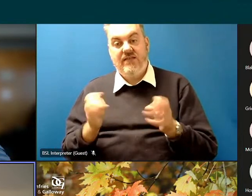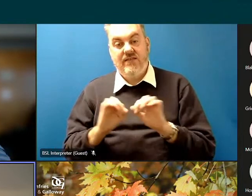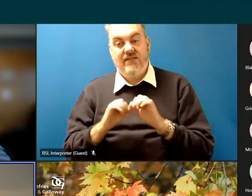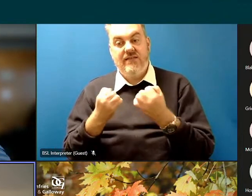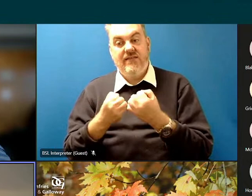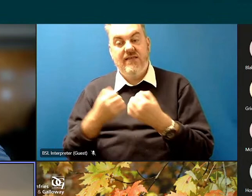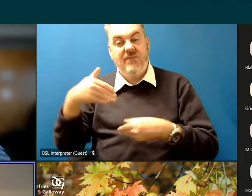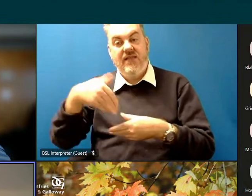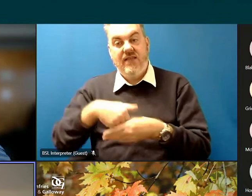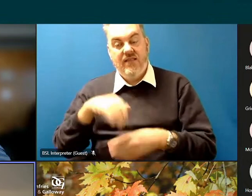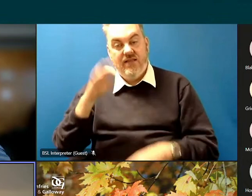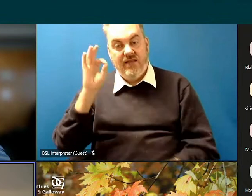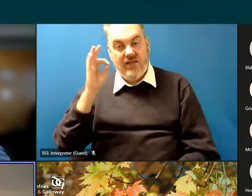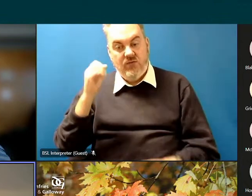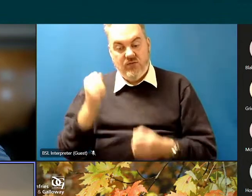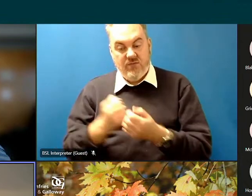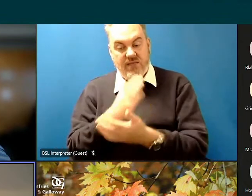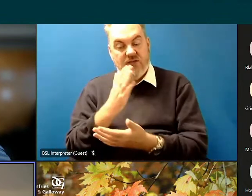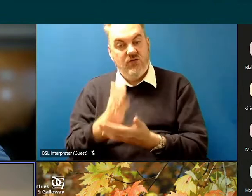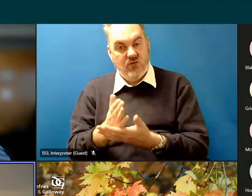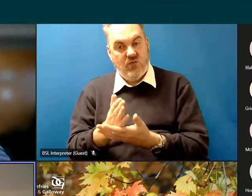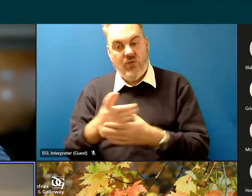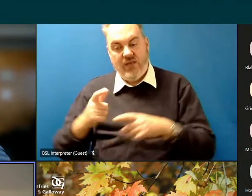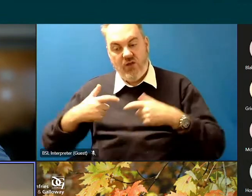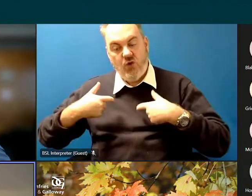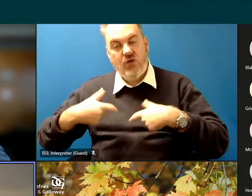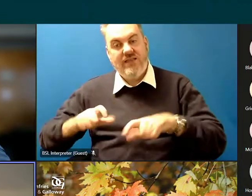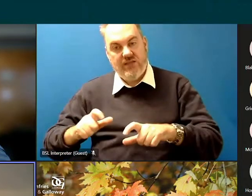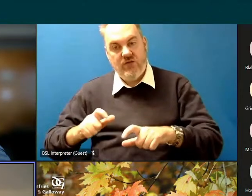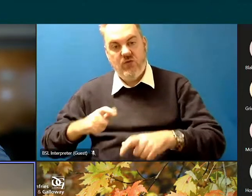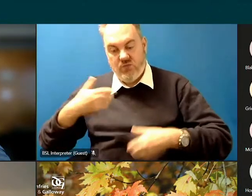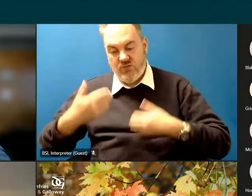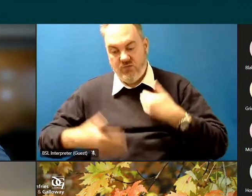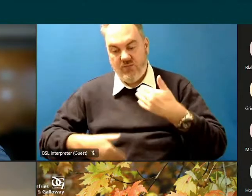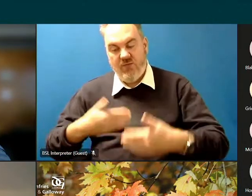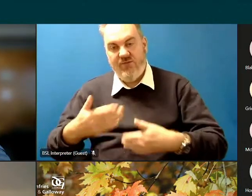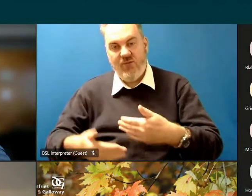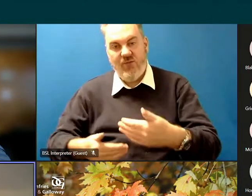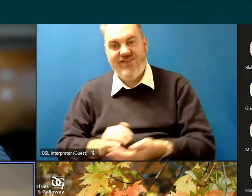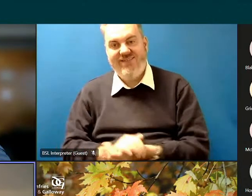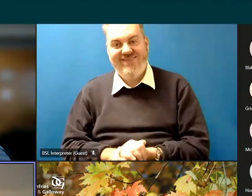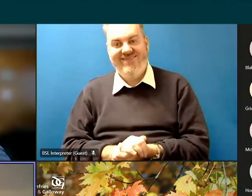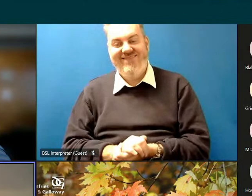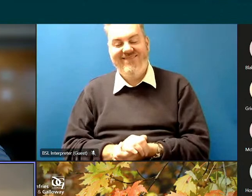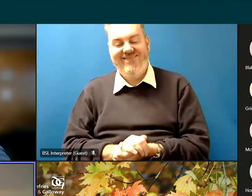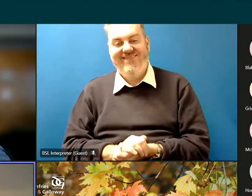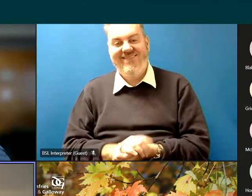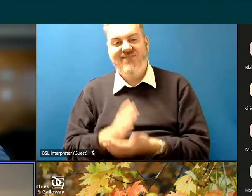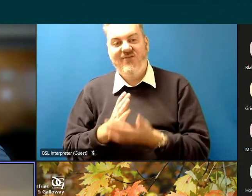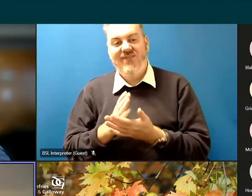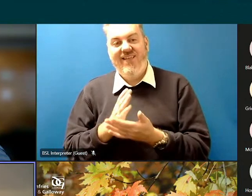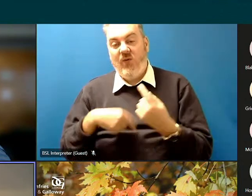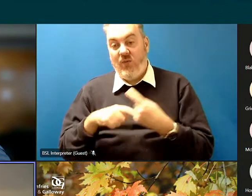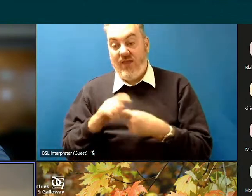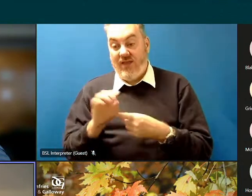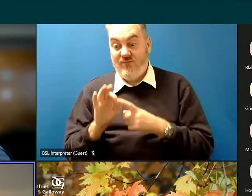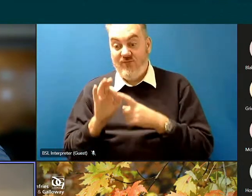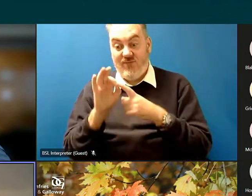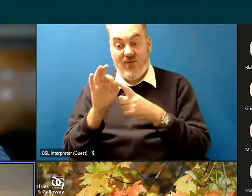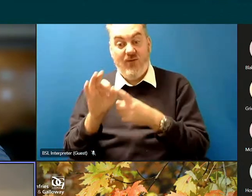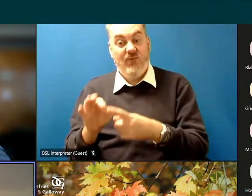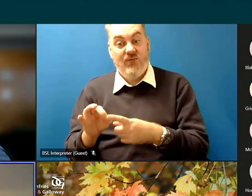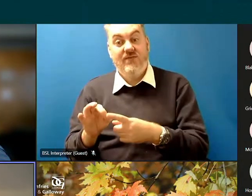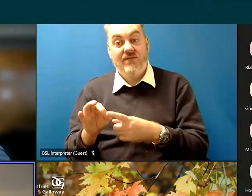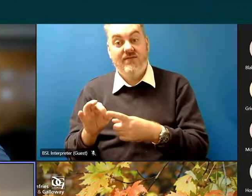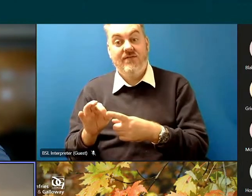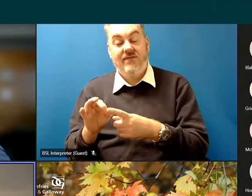this development or this site can continue to go forward. So is being proposed in terms of